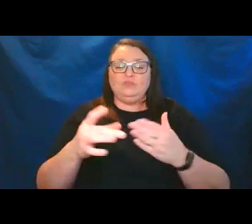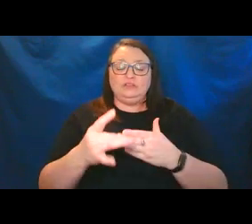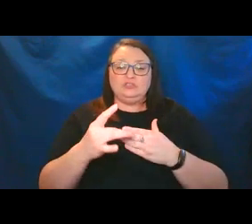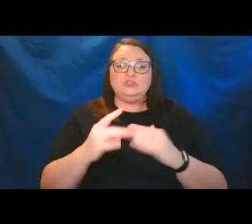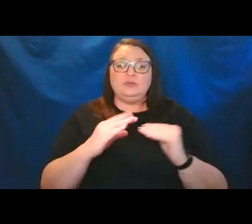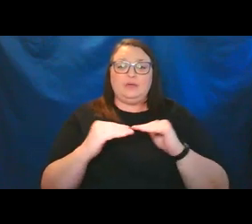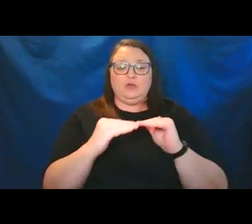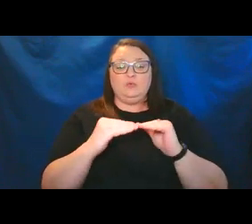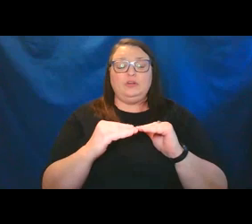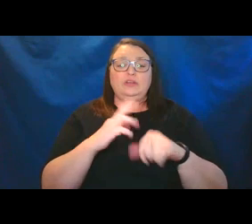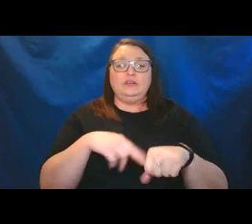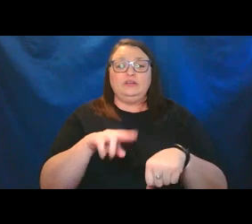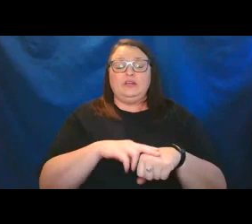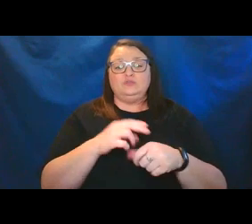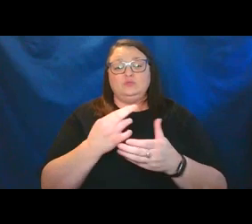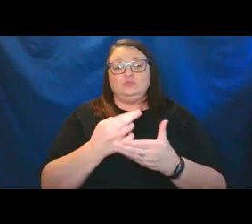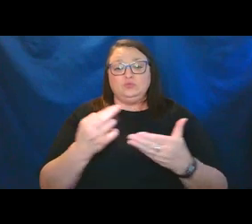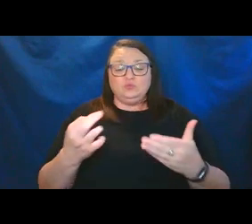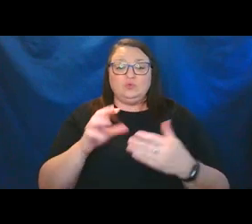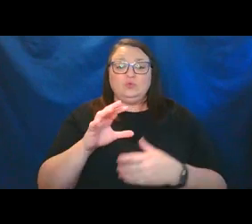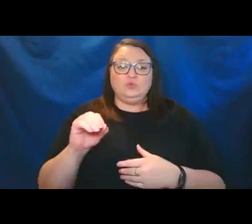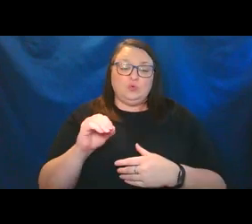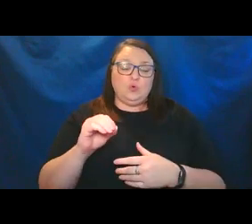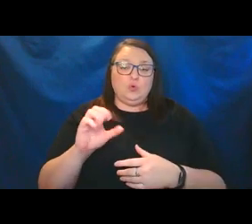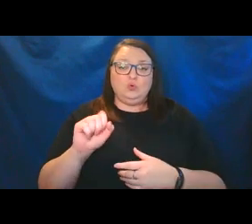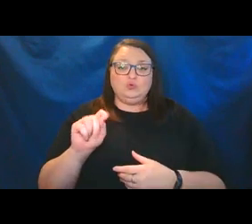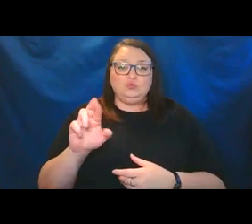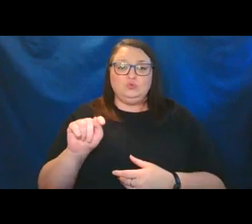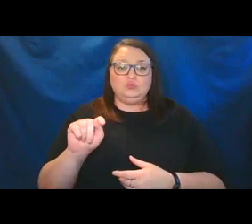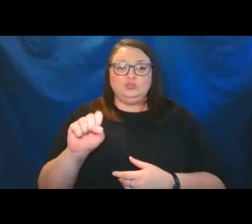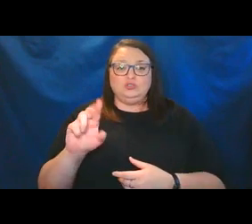Co-Stewardship and Climate Resilience. Hi, Maya.